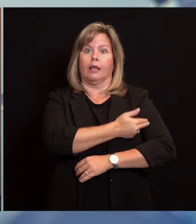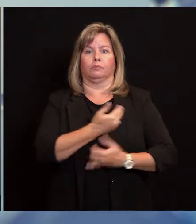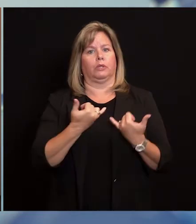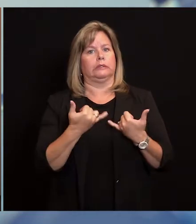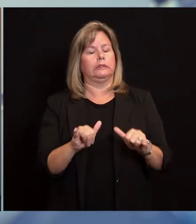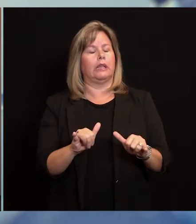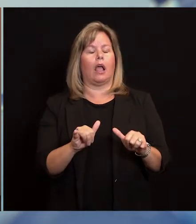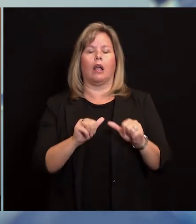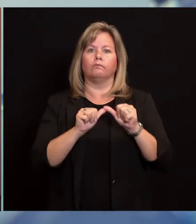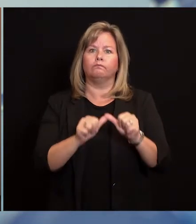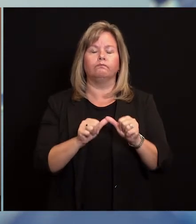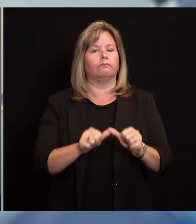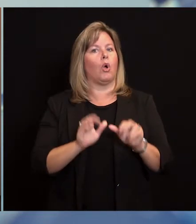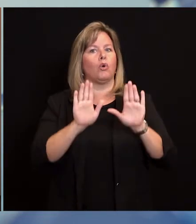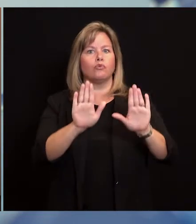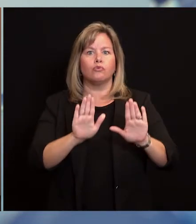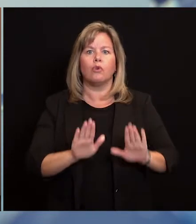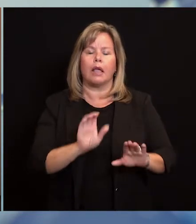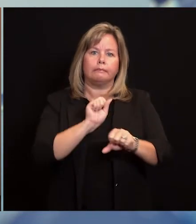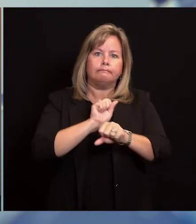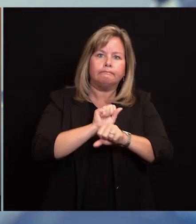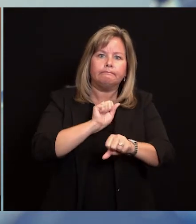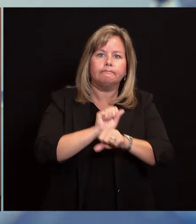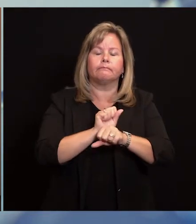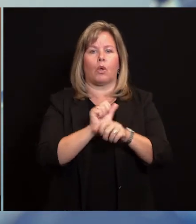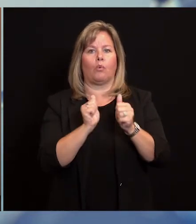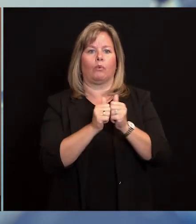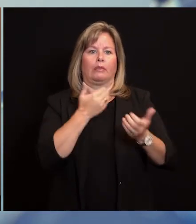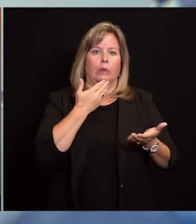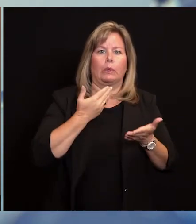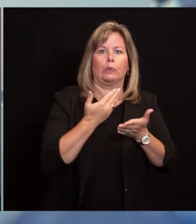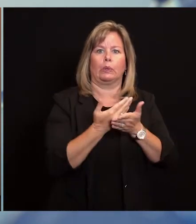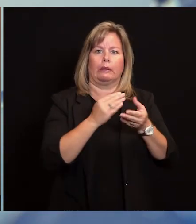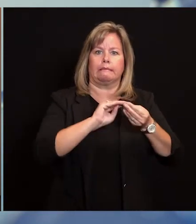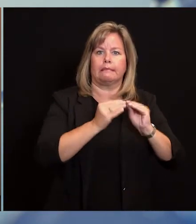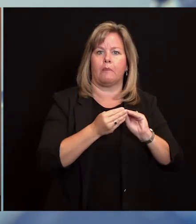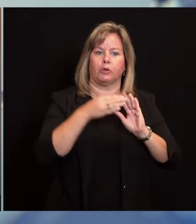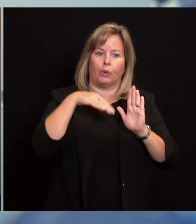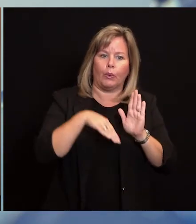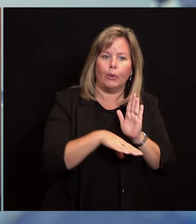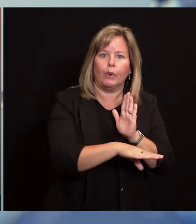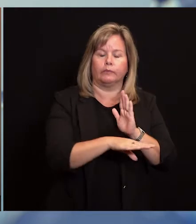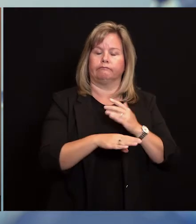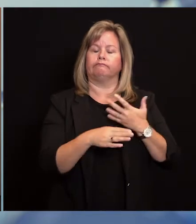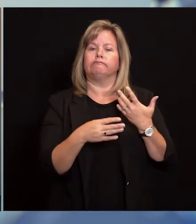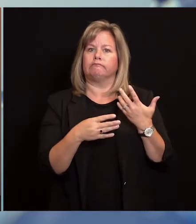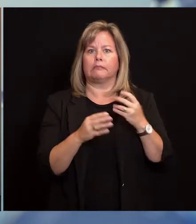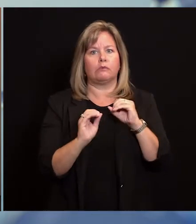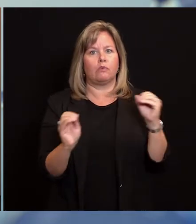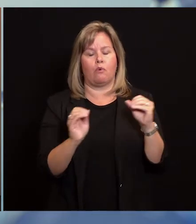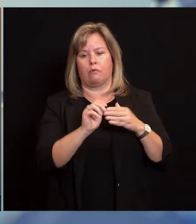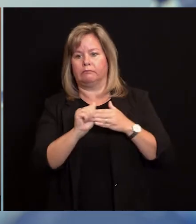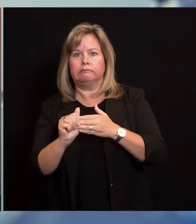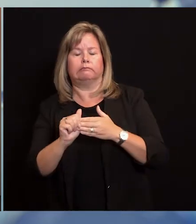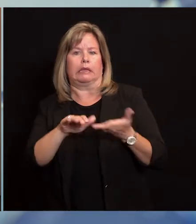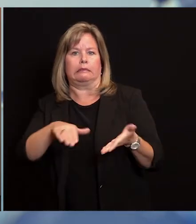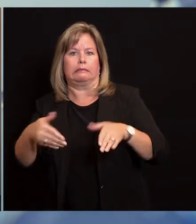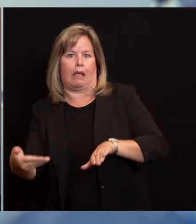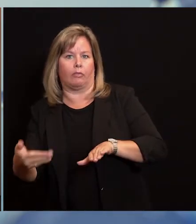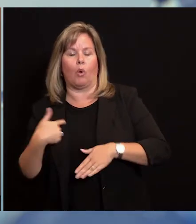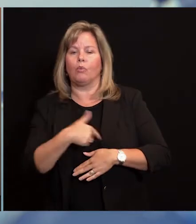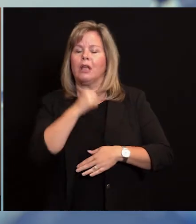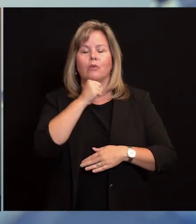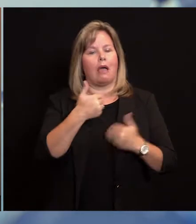great job in keeping good outcomes for COVID patients and making sure that we're not seeing the same sort of